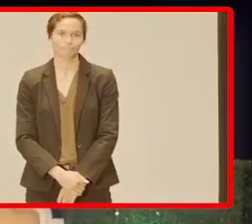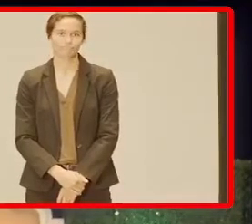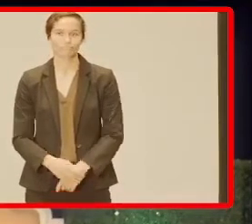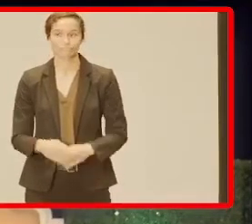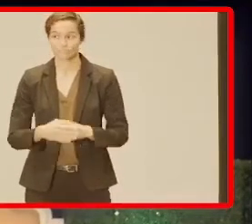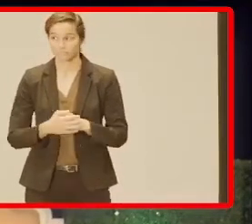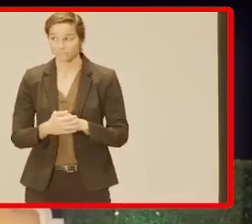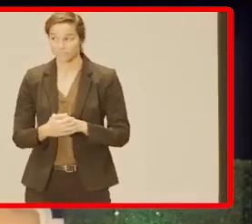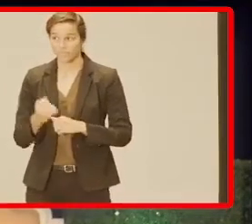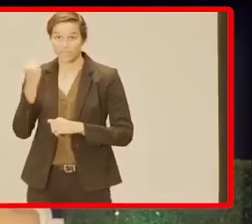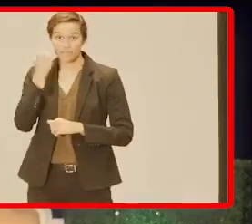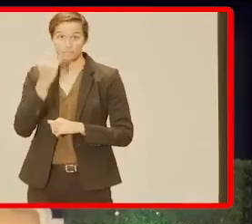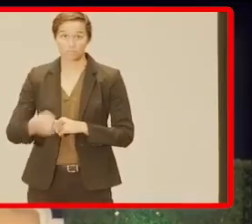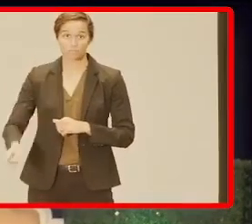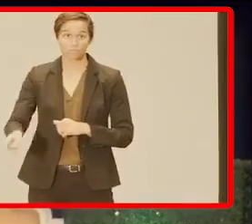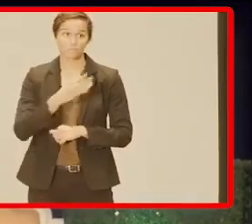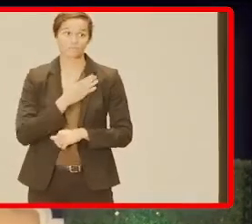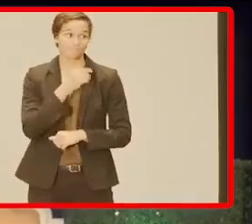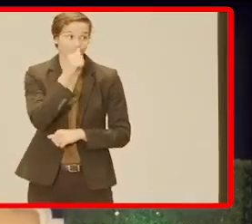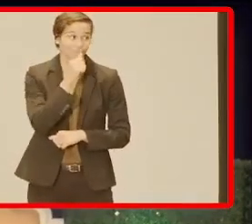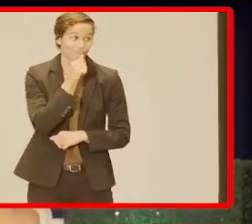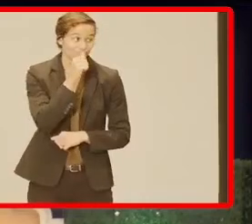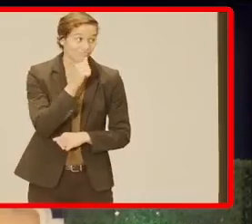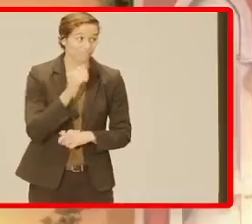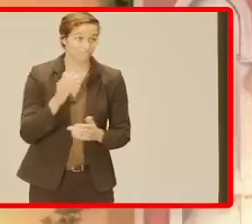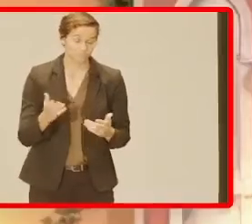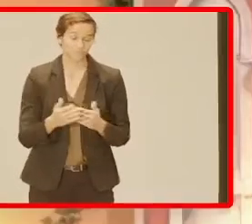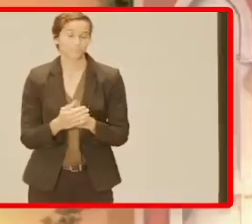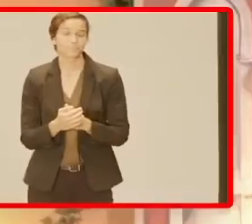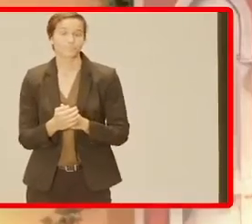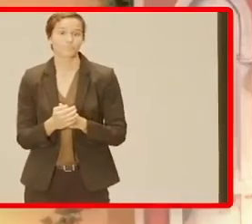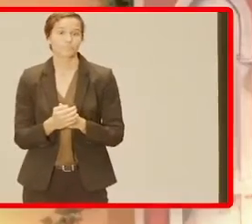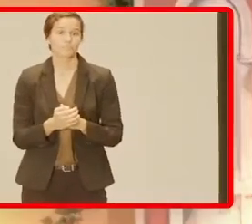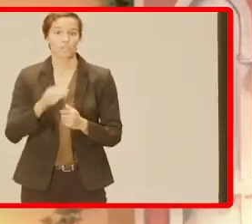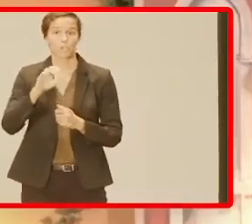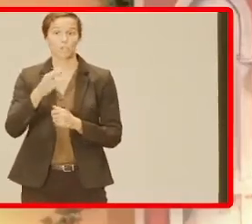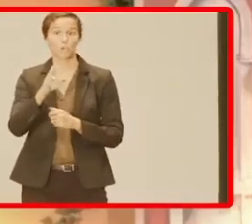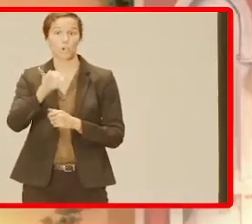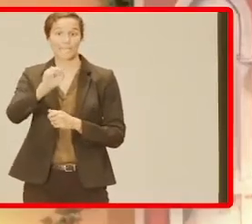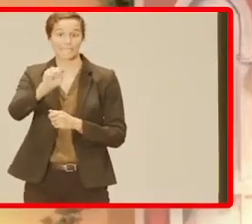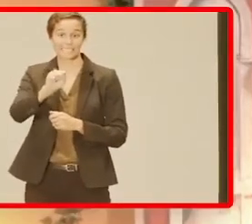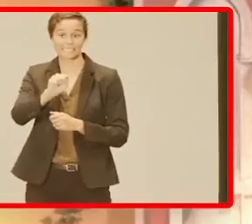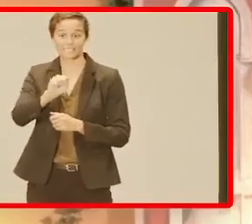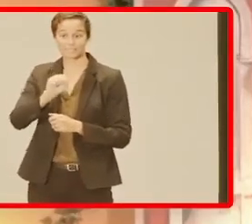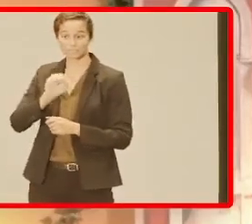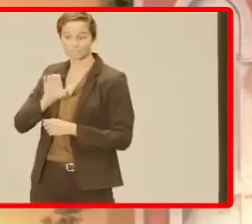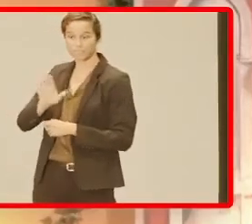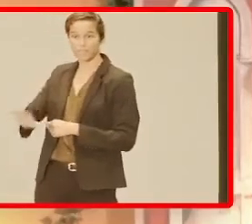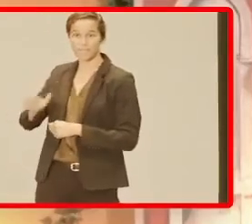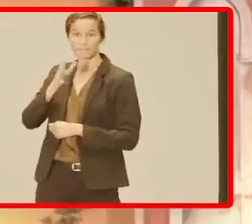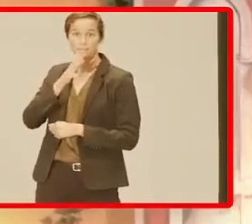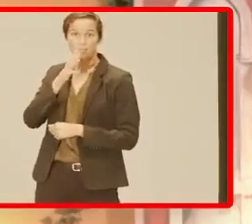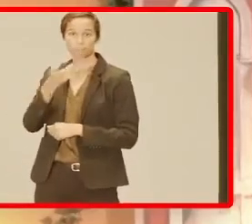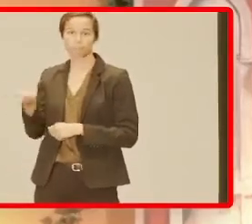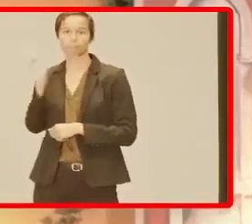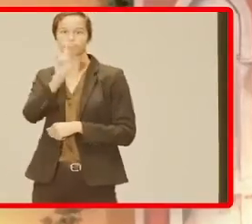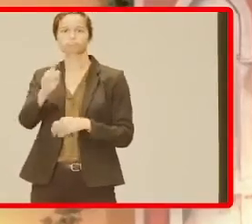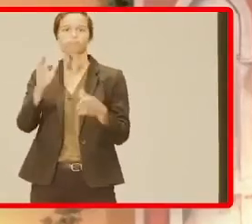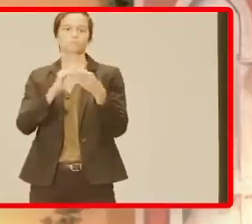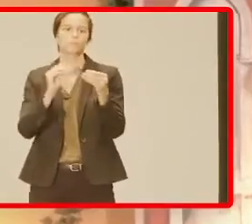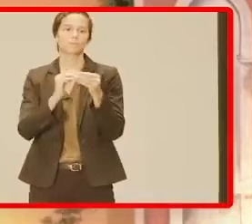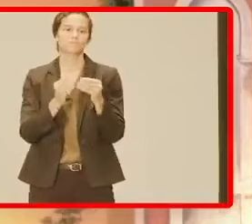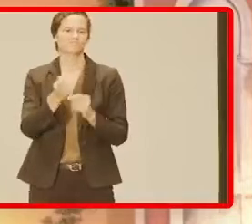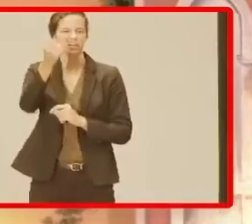If you all would bear with us, we have Chris's mom who's going to say a few words.